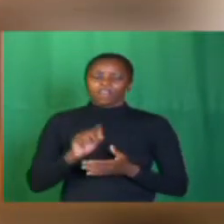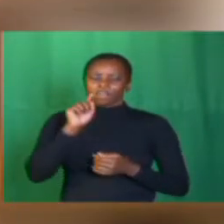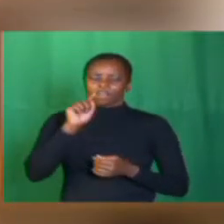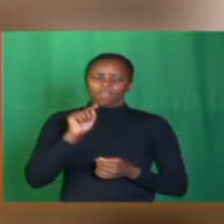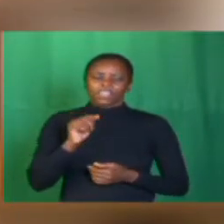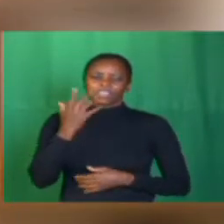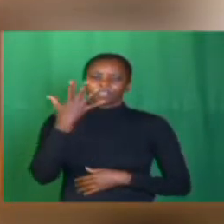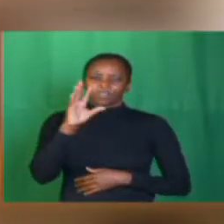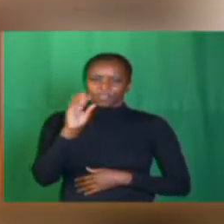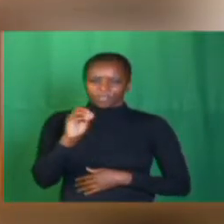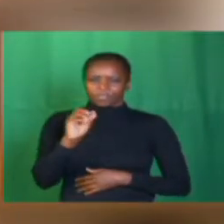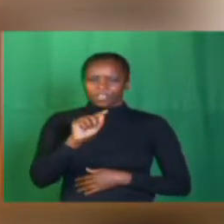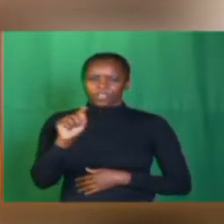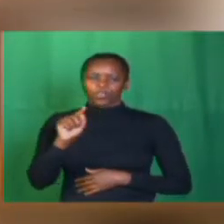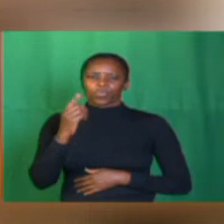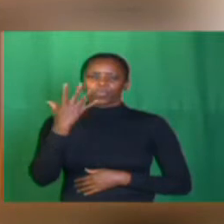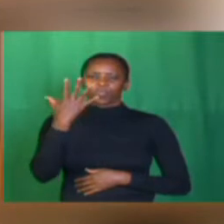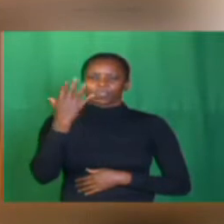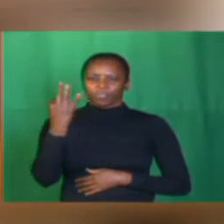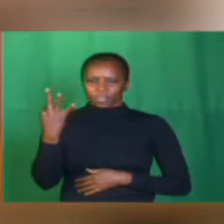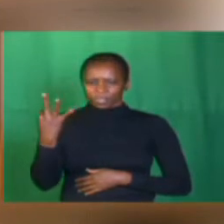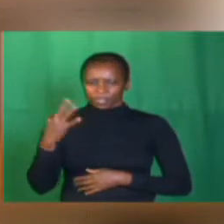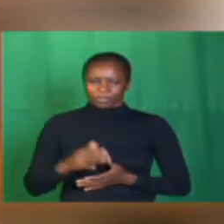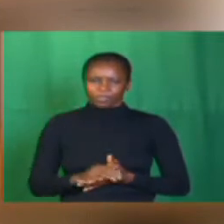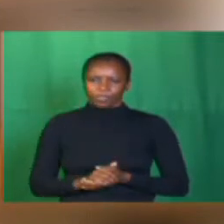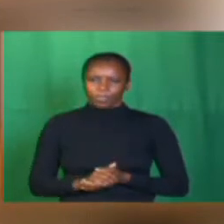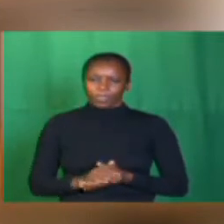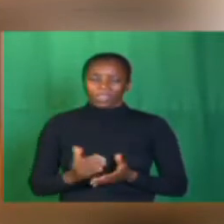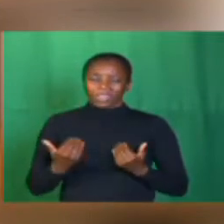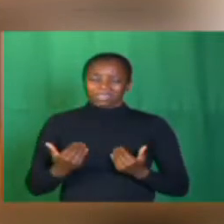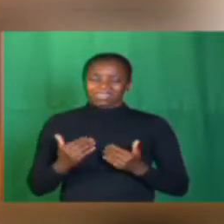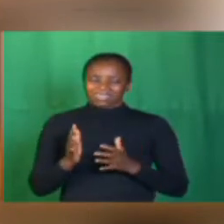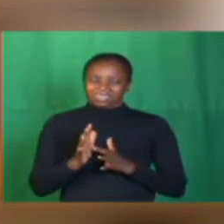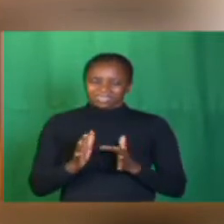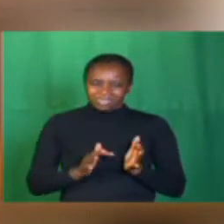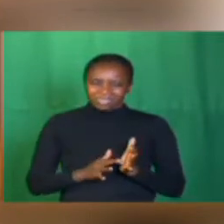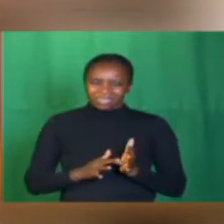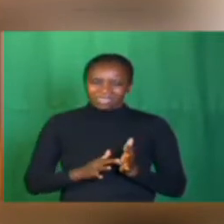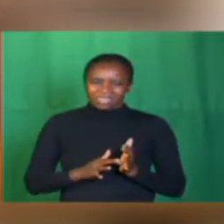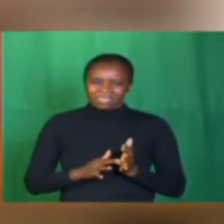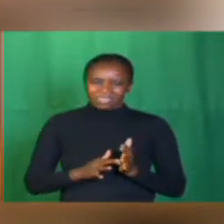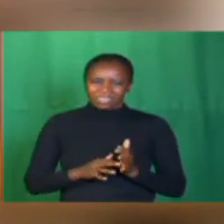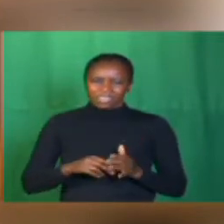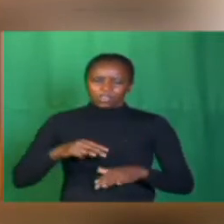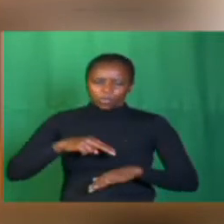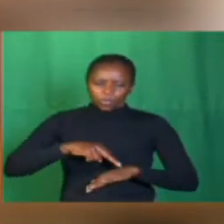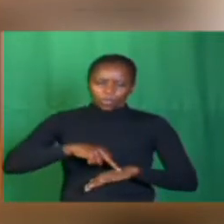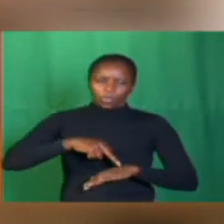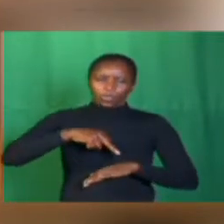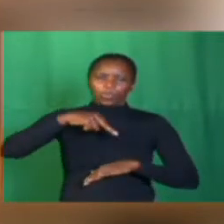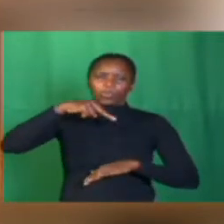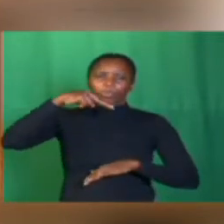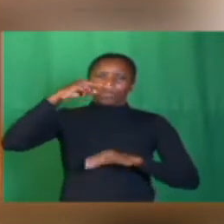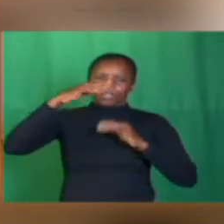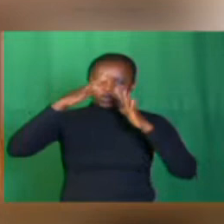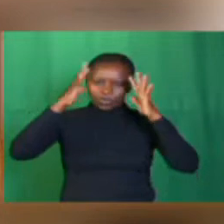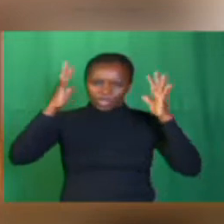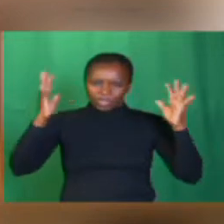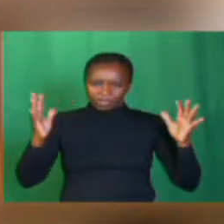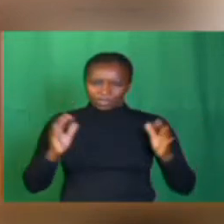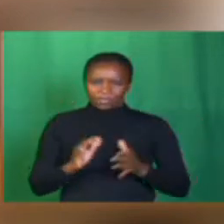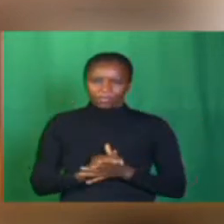to verse 53, where Jesus Christ is actually being lifted up to heaven. That is